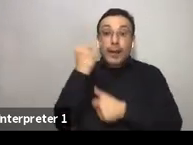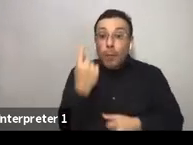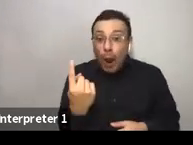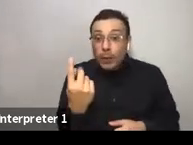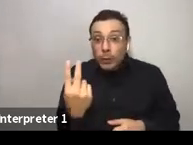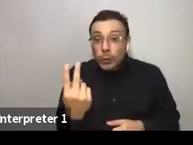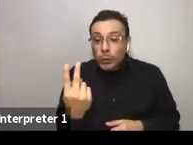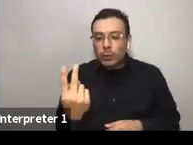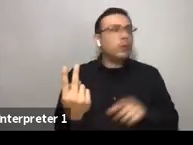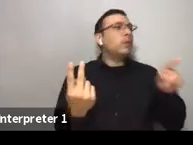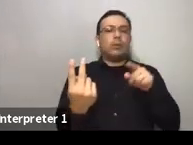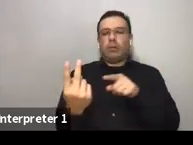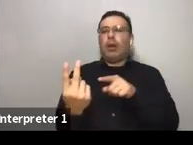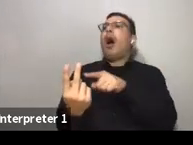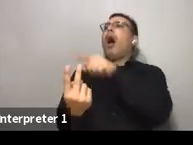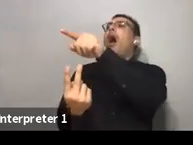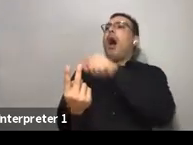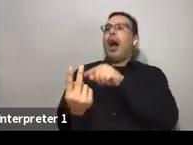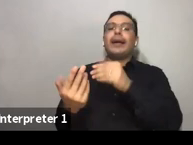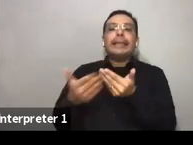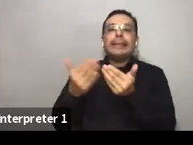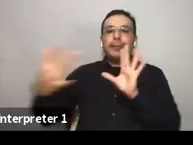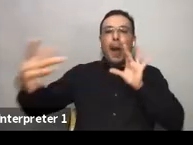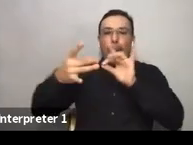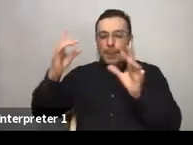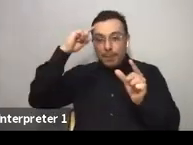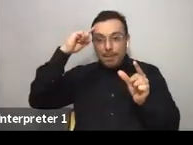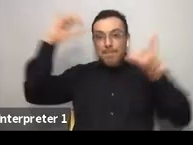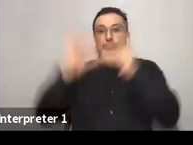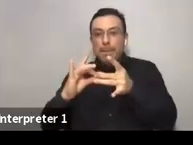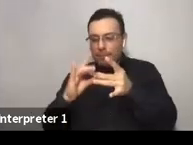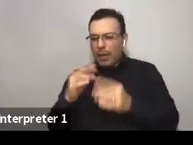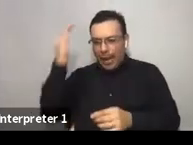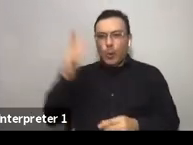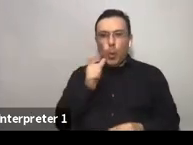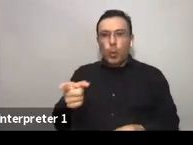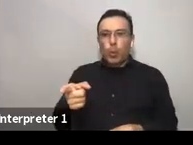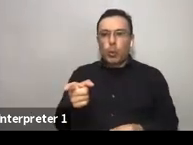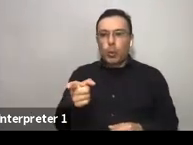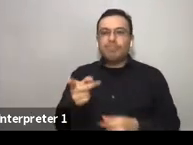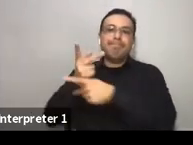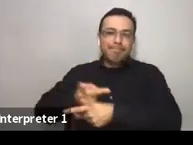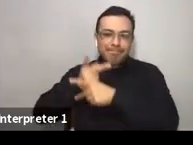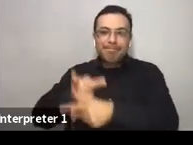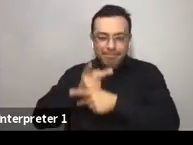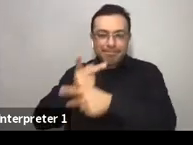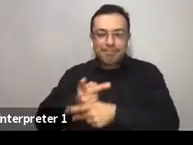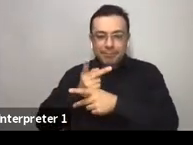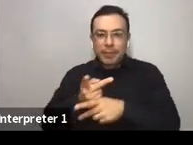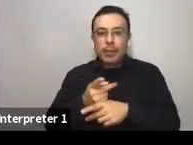reporting when there are folks who are in communities and there are only a small